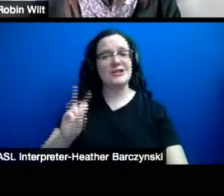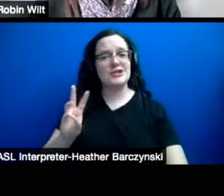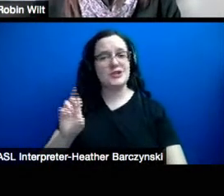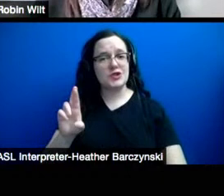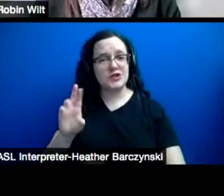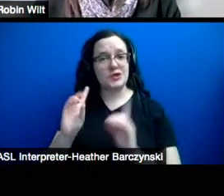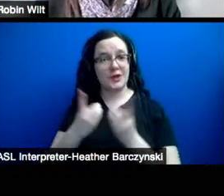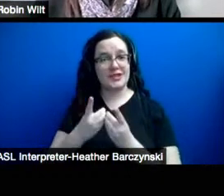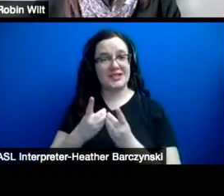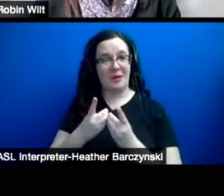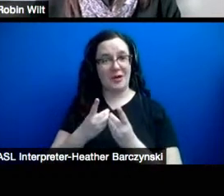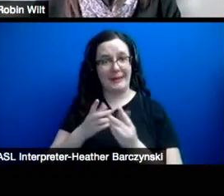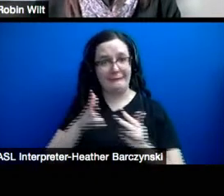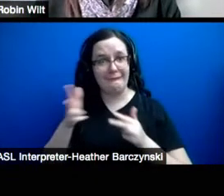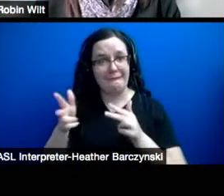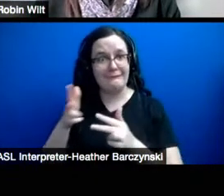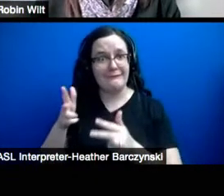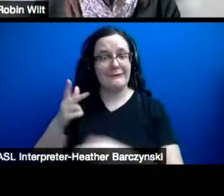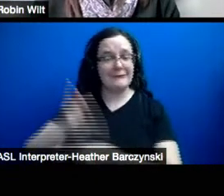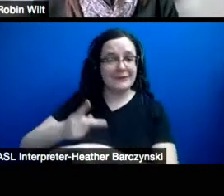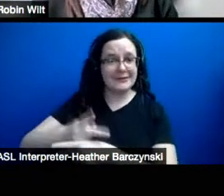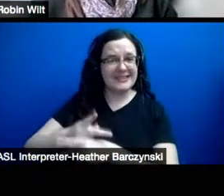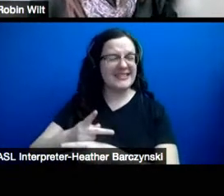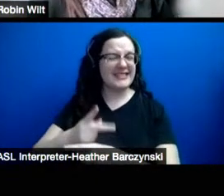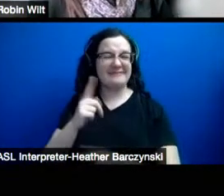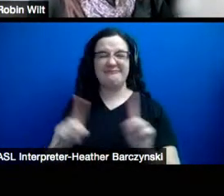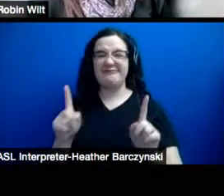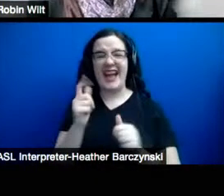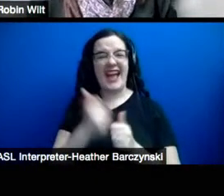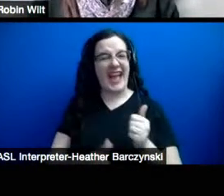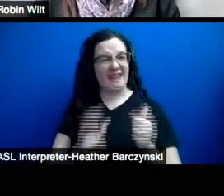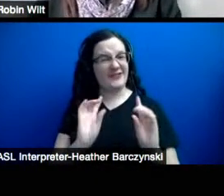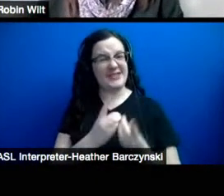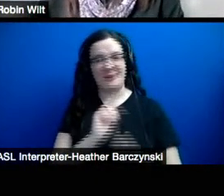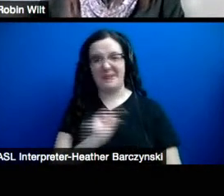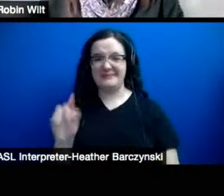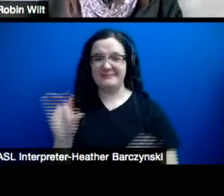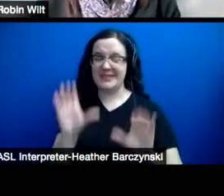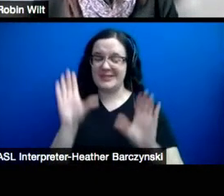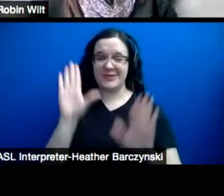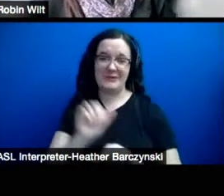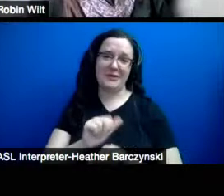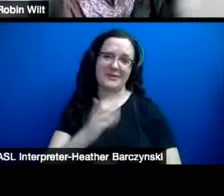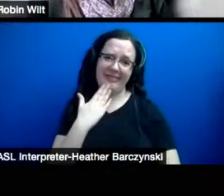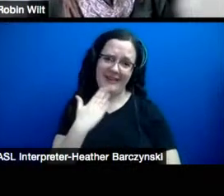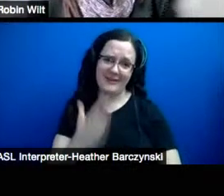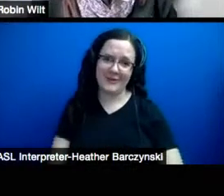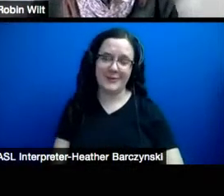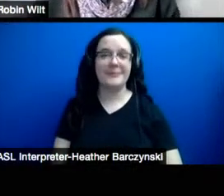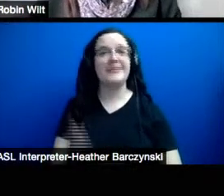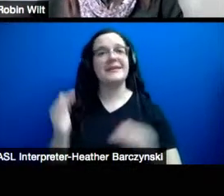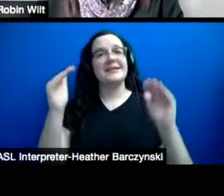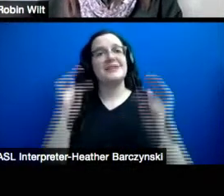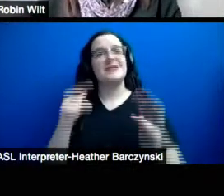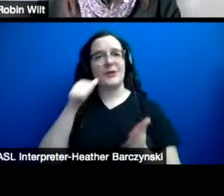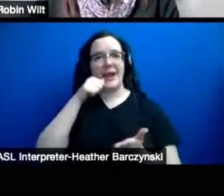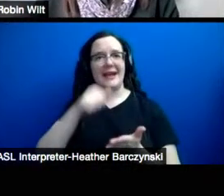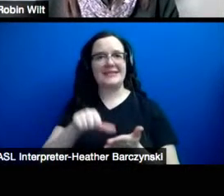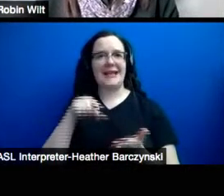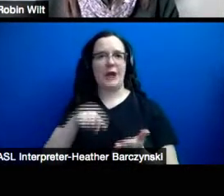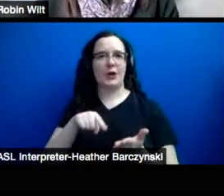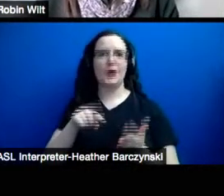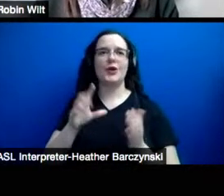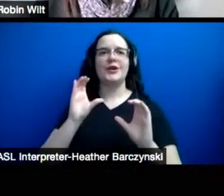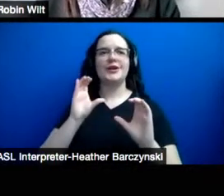like crazy, but every single one of our departments does this great work. So thank you. The next letter is a communication